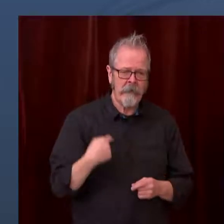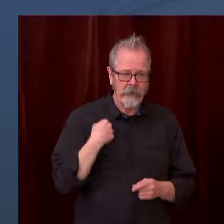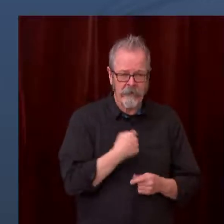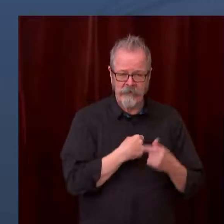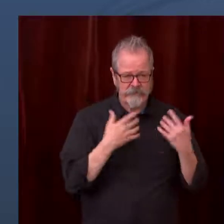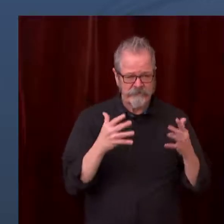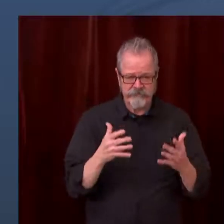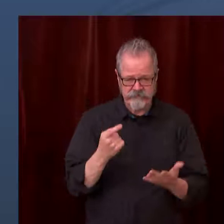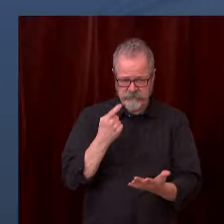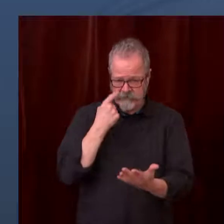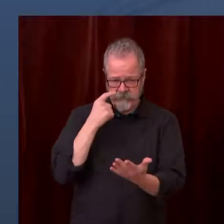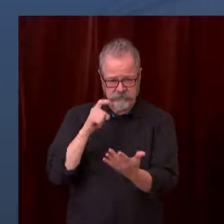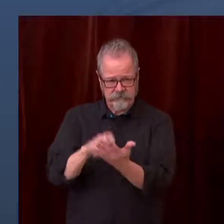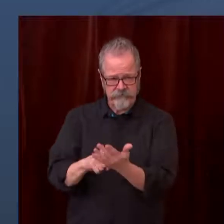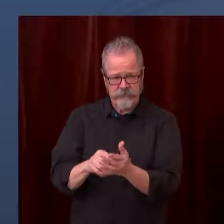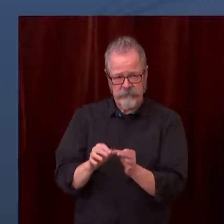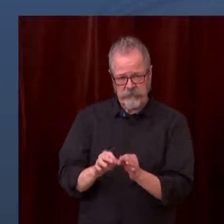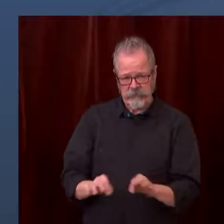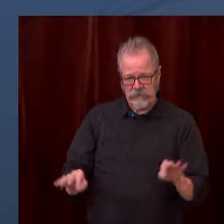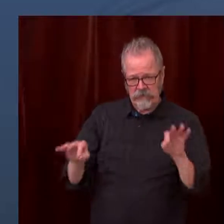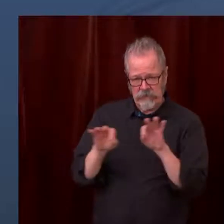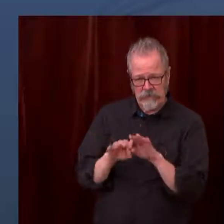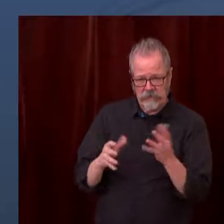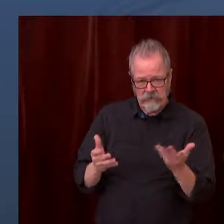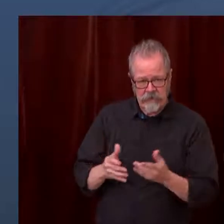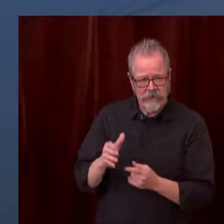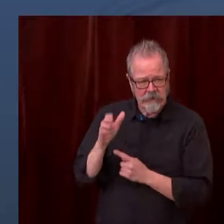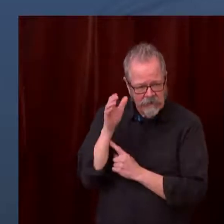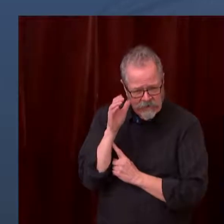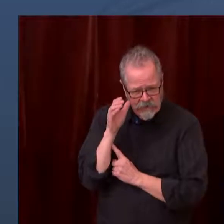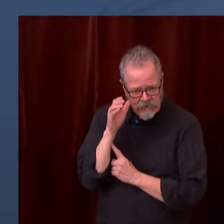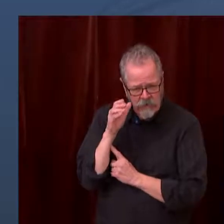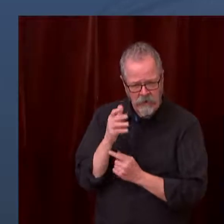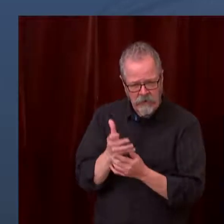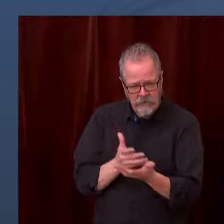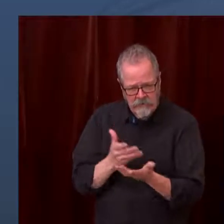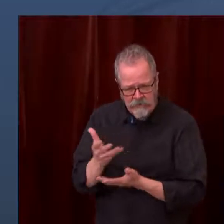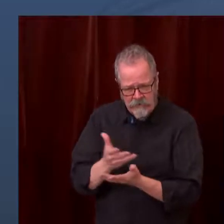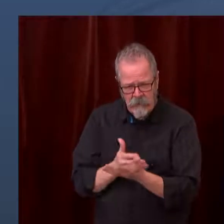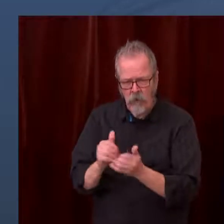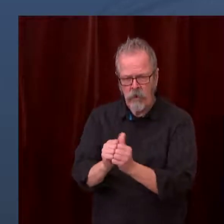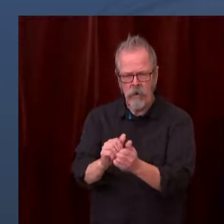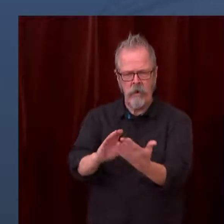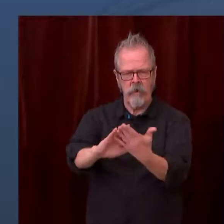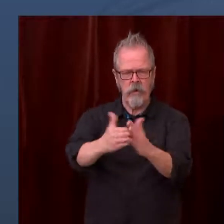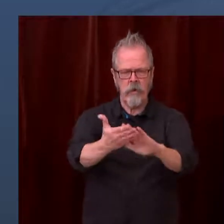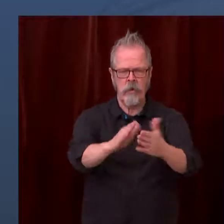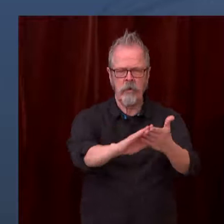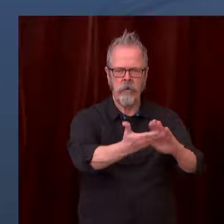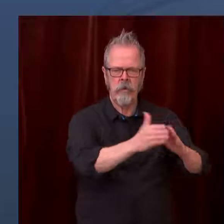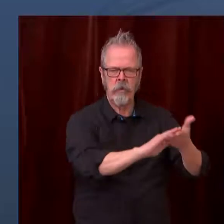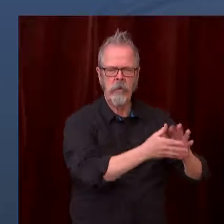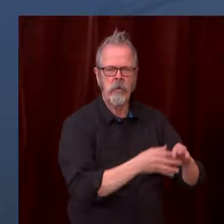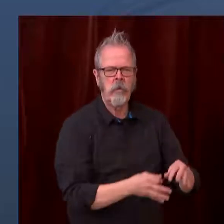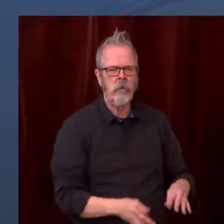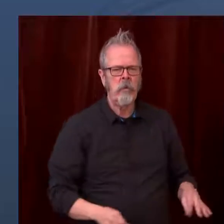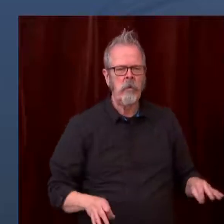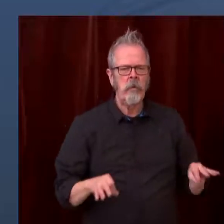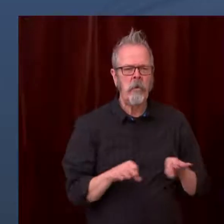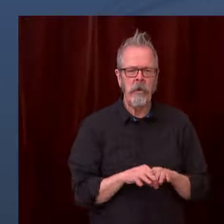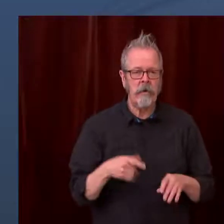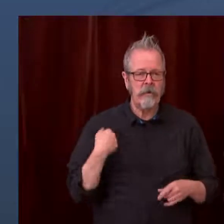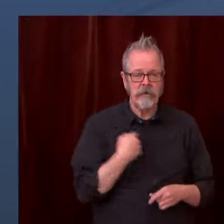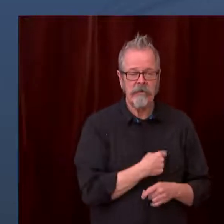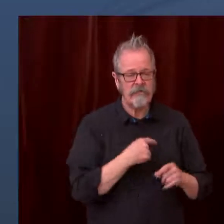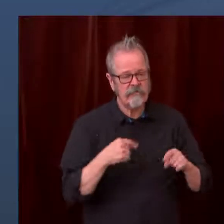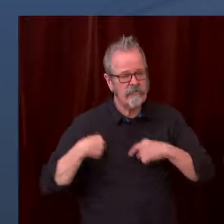for the incredible work that they have done. We also want to frankly say that we have heard you and we are supporting you. We're doing everything we can to work with